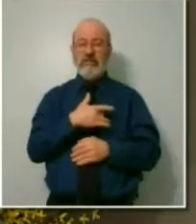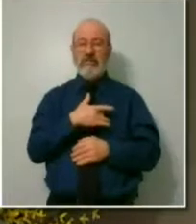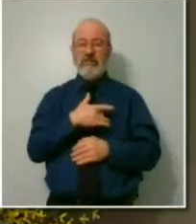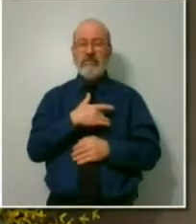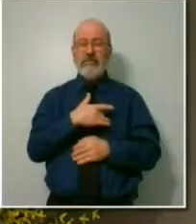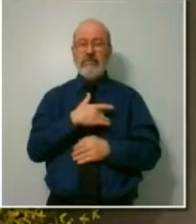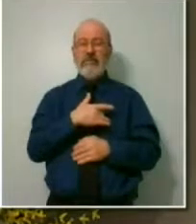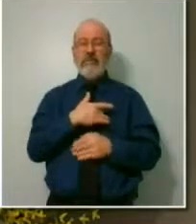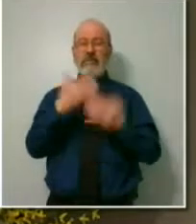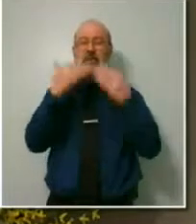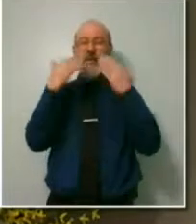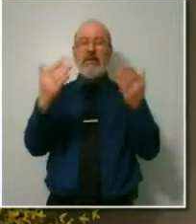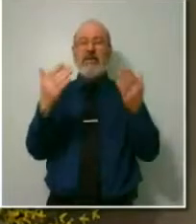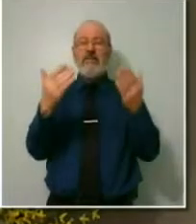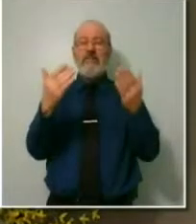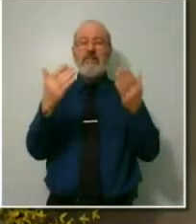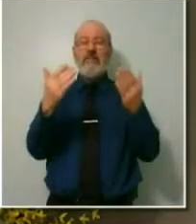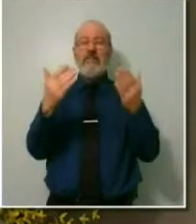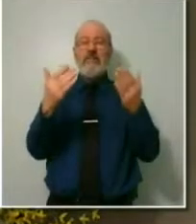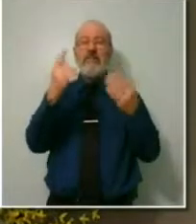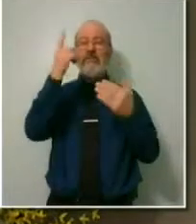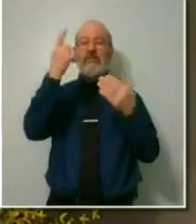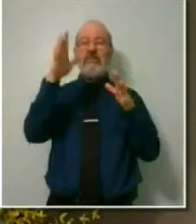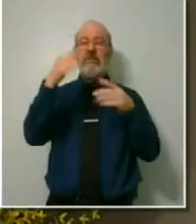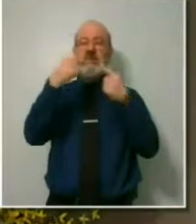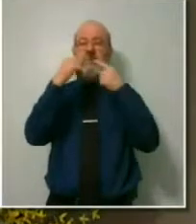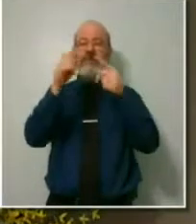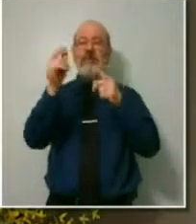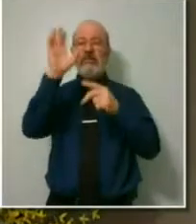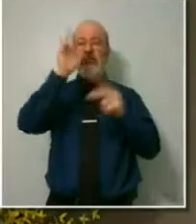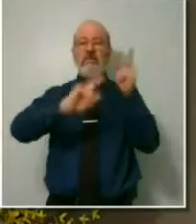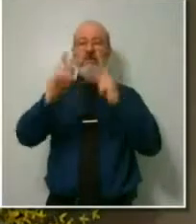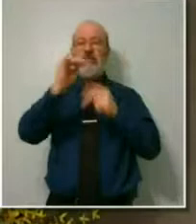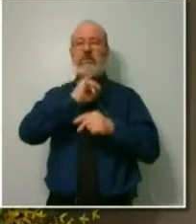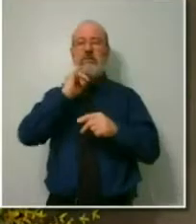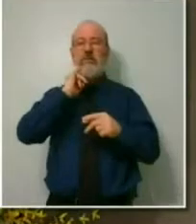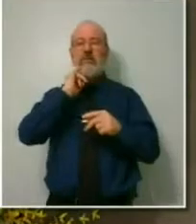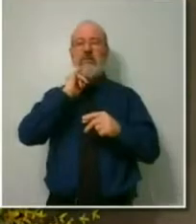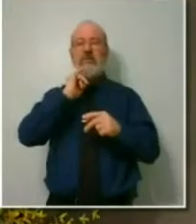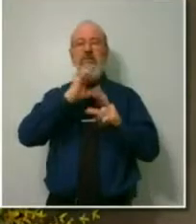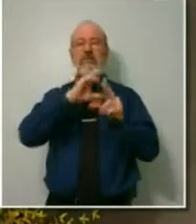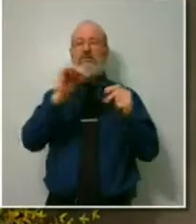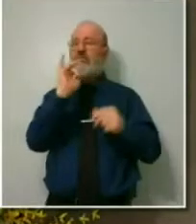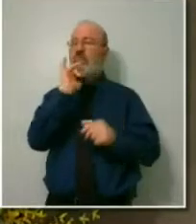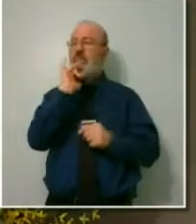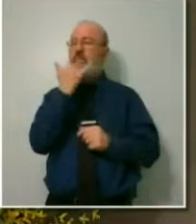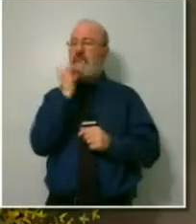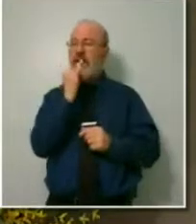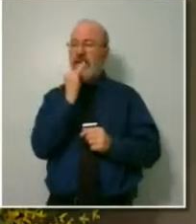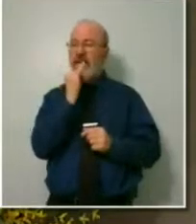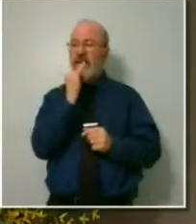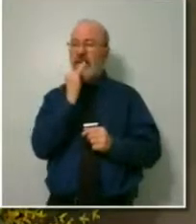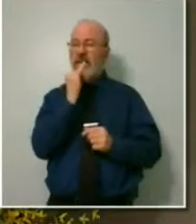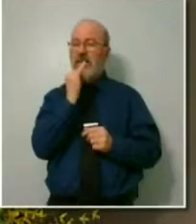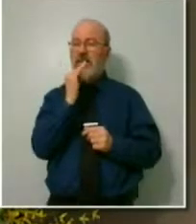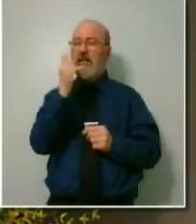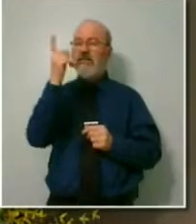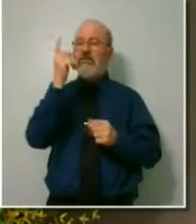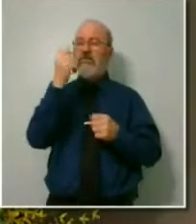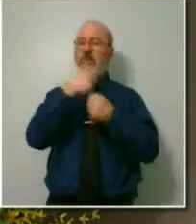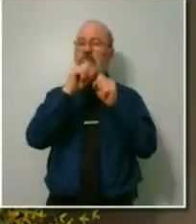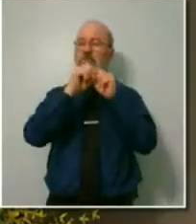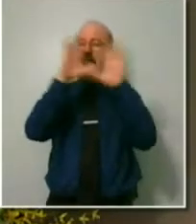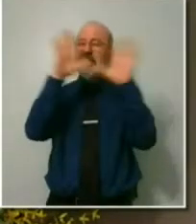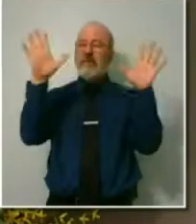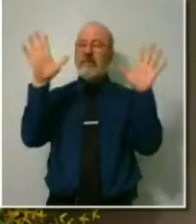Thank you that, as you said to your people Israel, there is no mistaking. You've made very plain and clear.